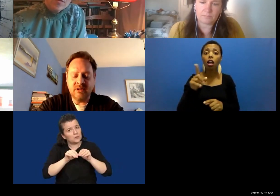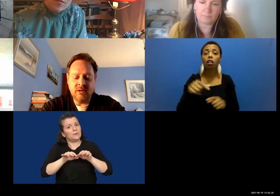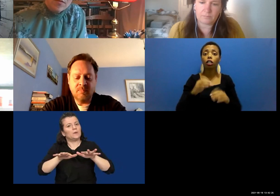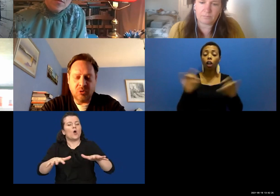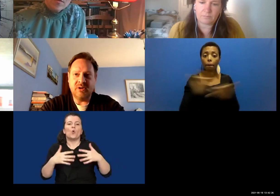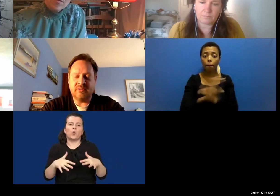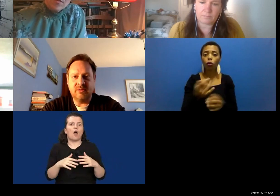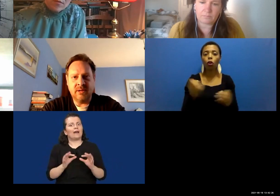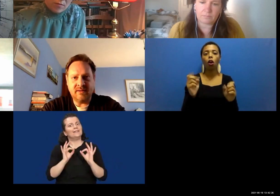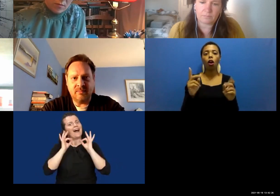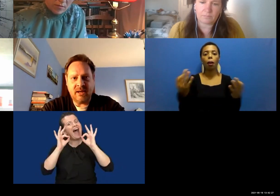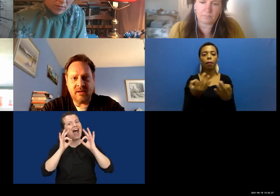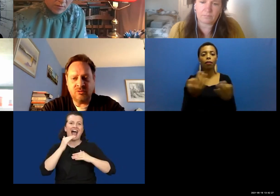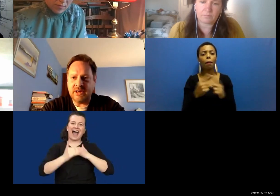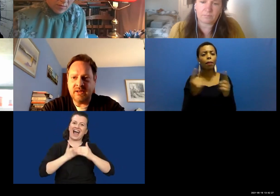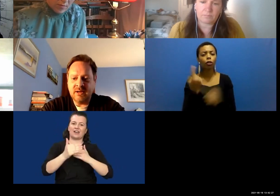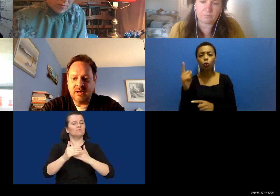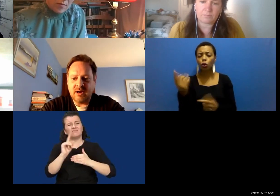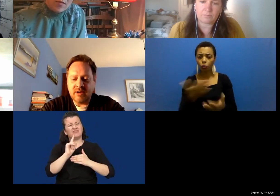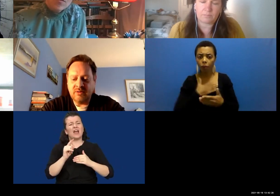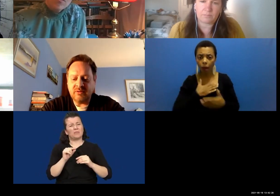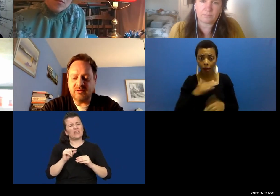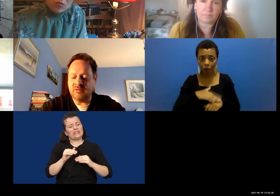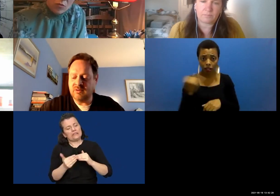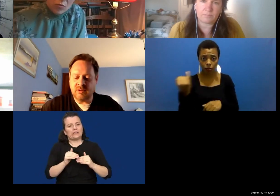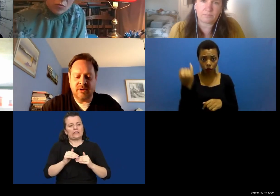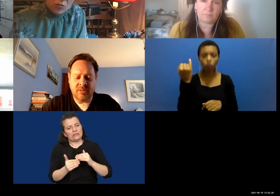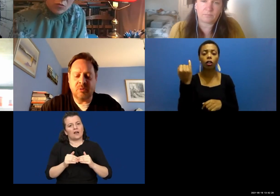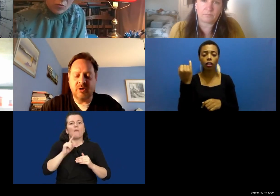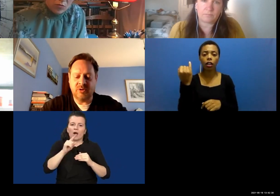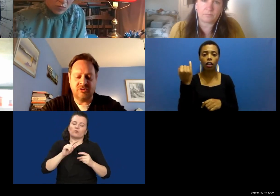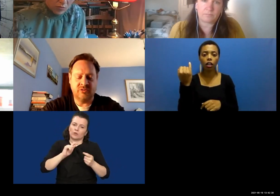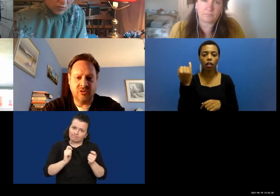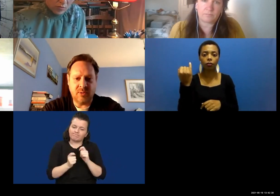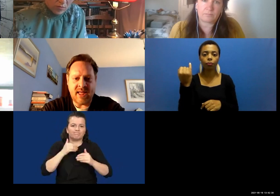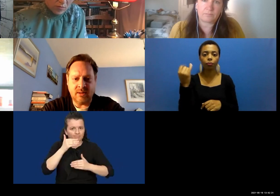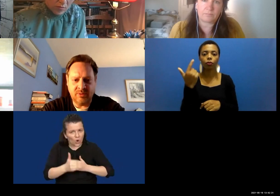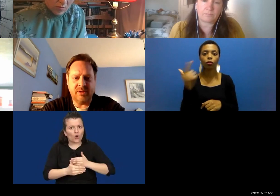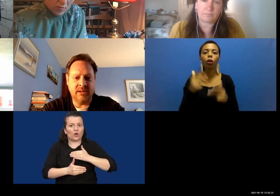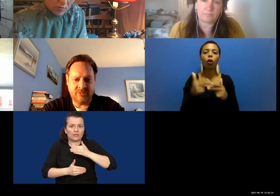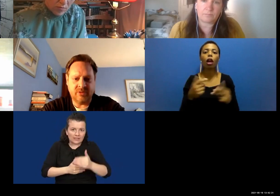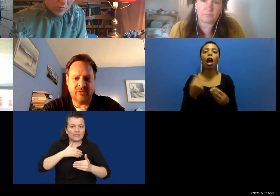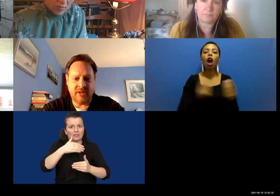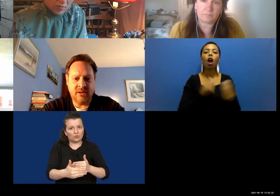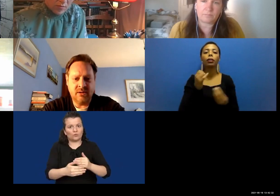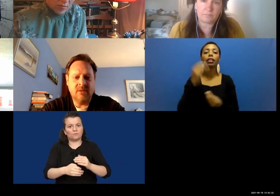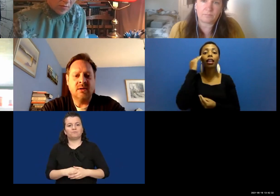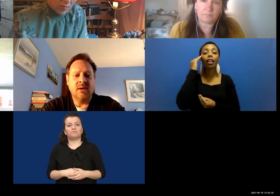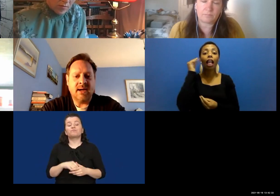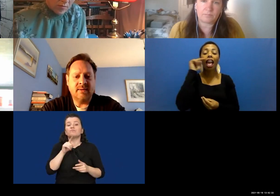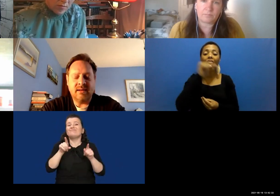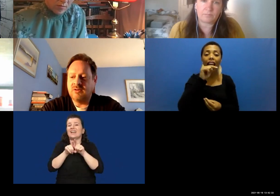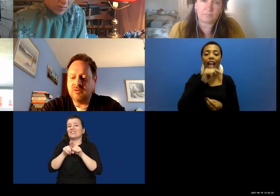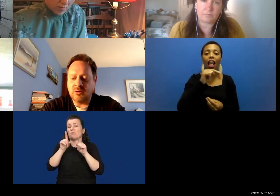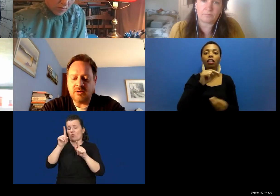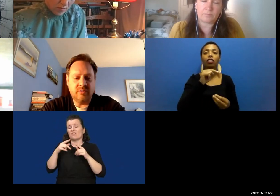last point that I'd like to make is really around another point, which is to do with health literacy.